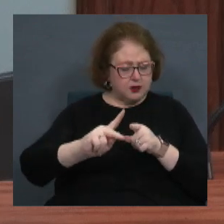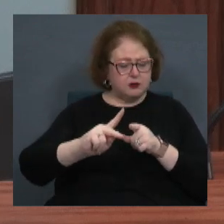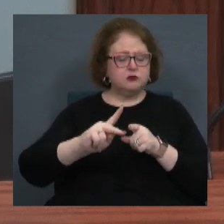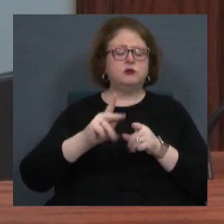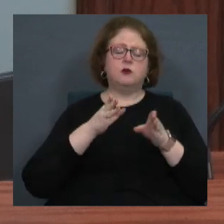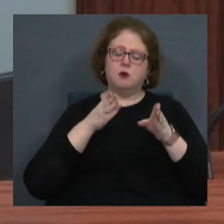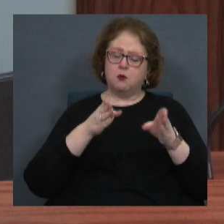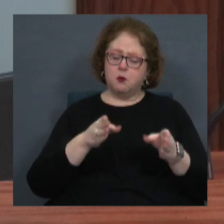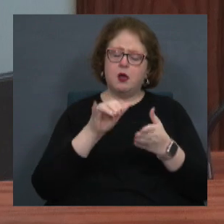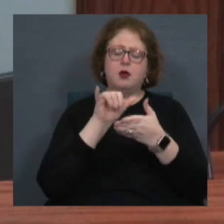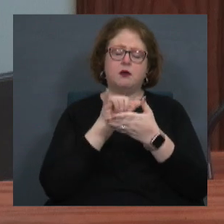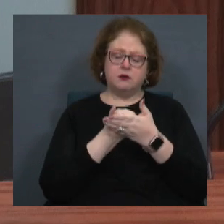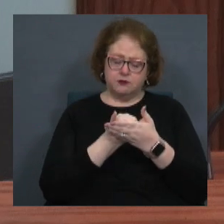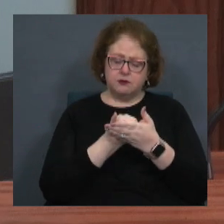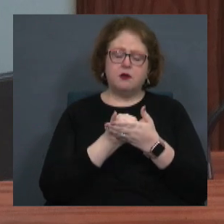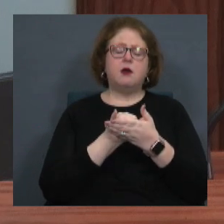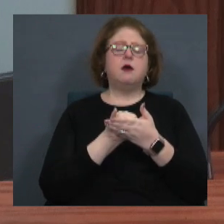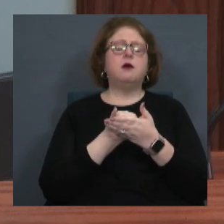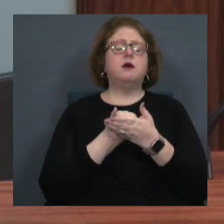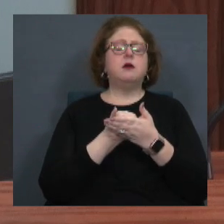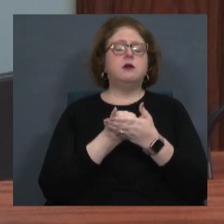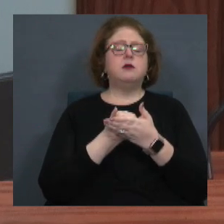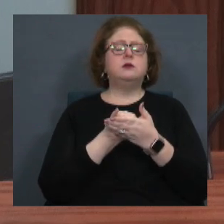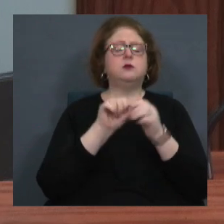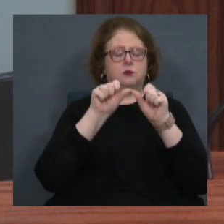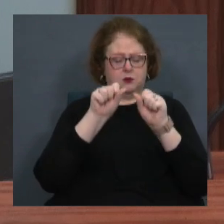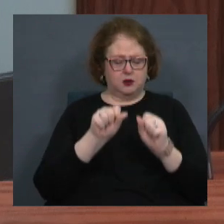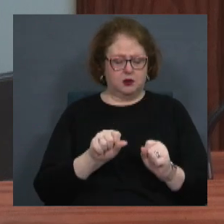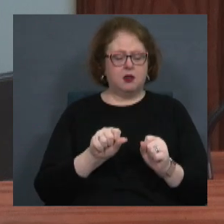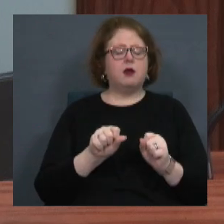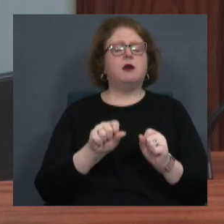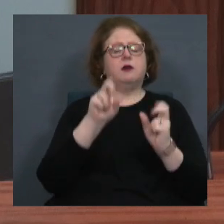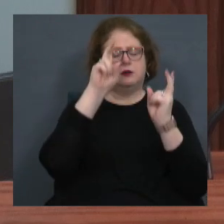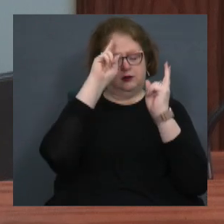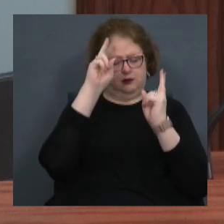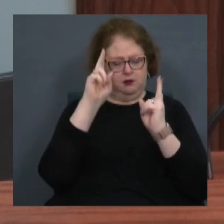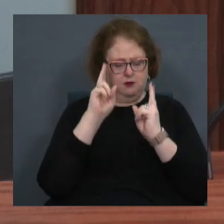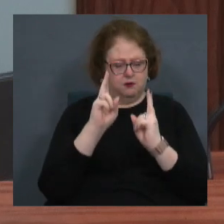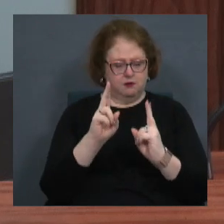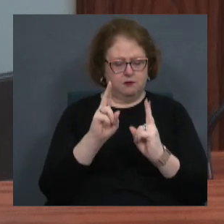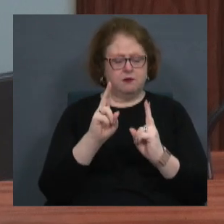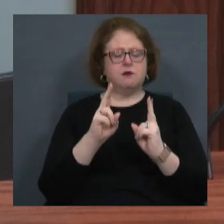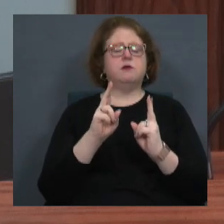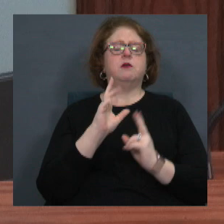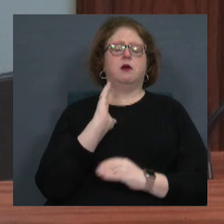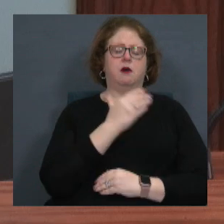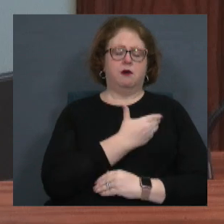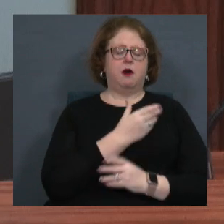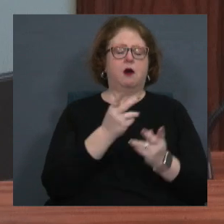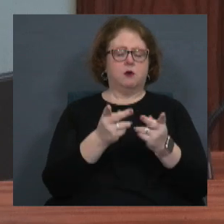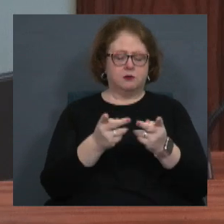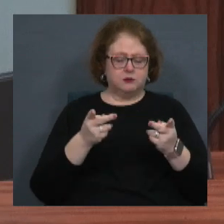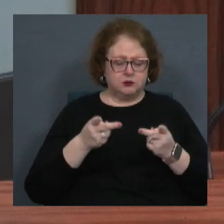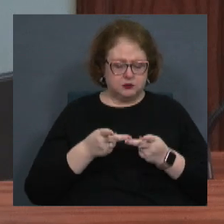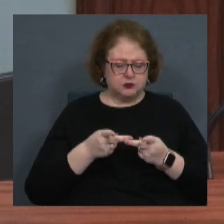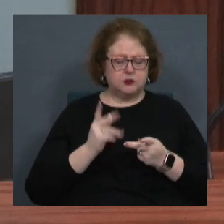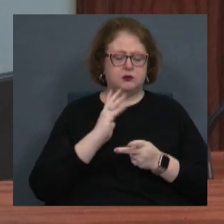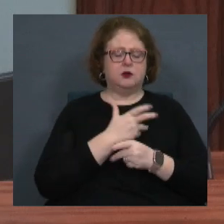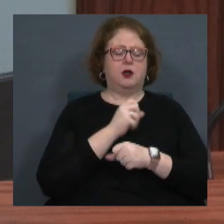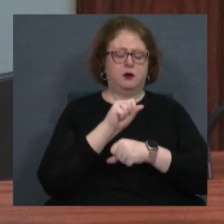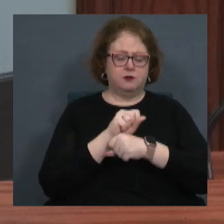we do it in a way that pays tribute to the positions that we have and the